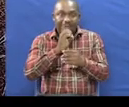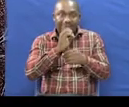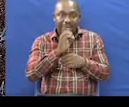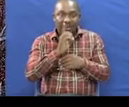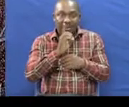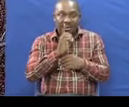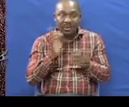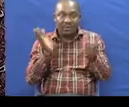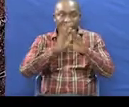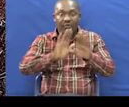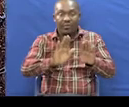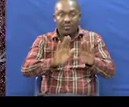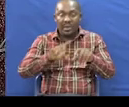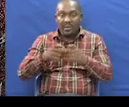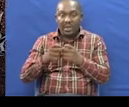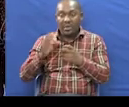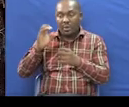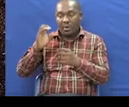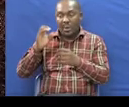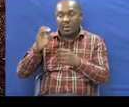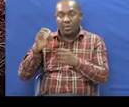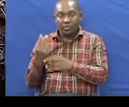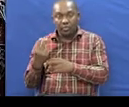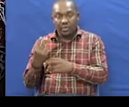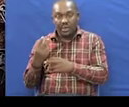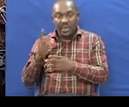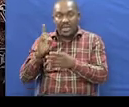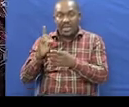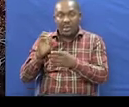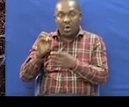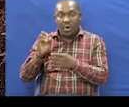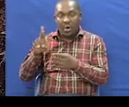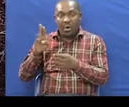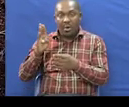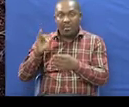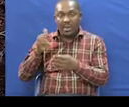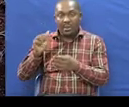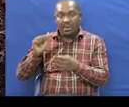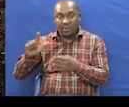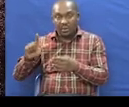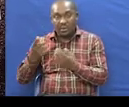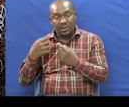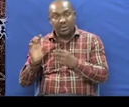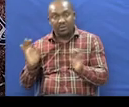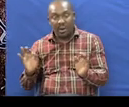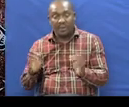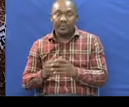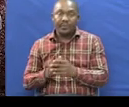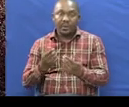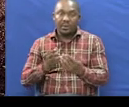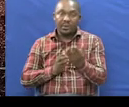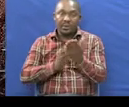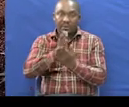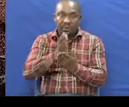is fulfilled. But for copper 2, the d orbital contains 9 electrons, which is